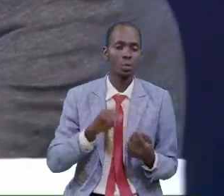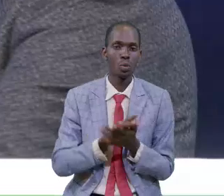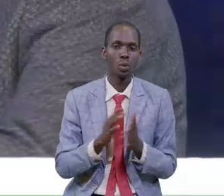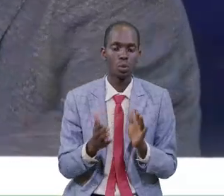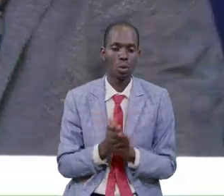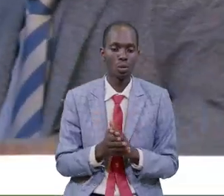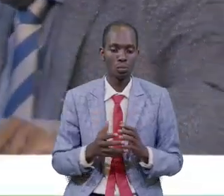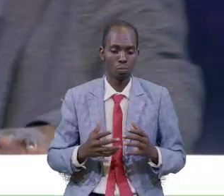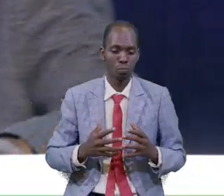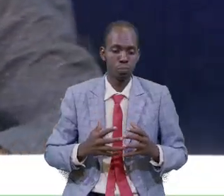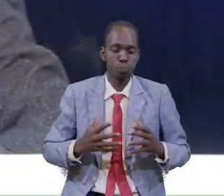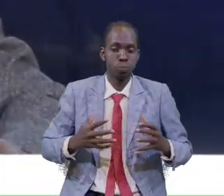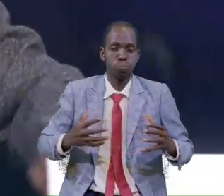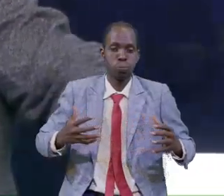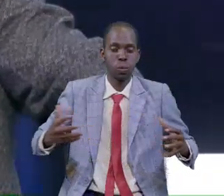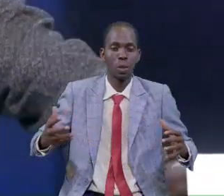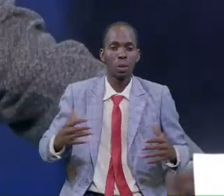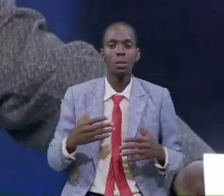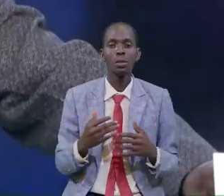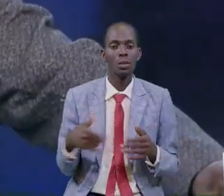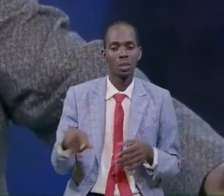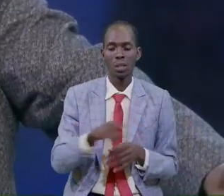they abandon all that.